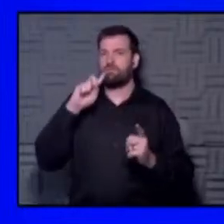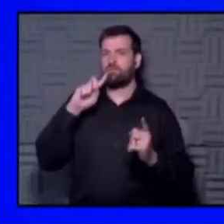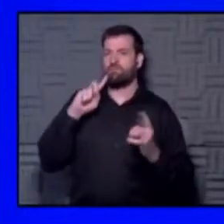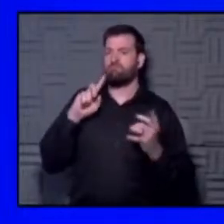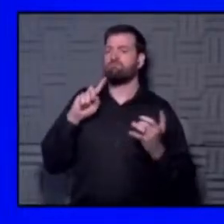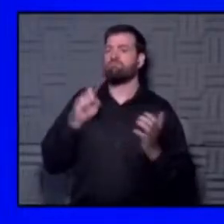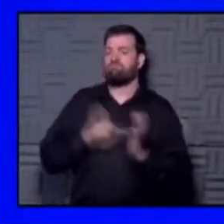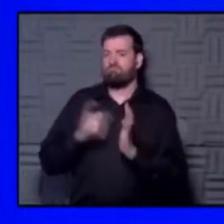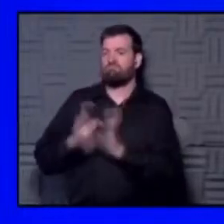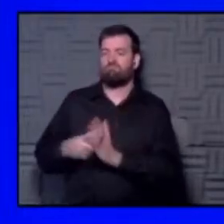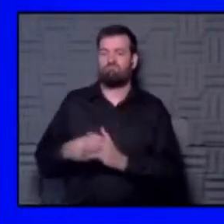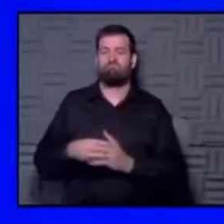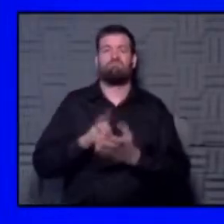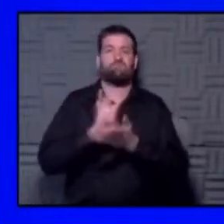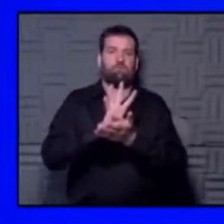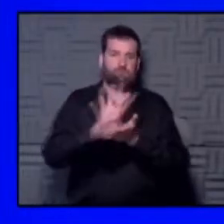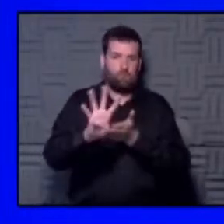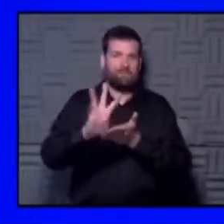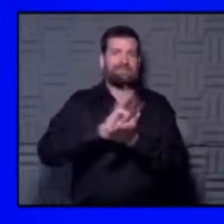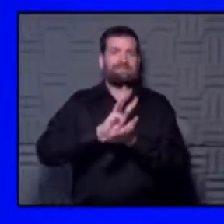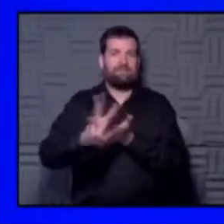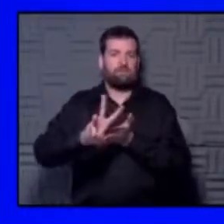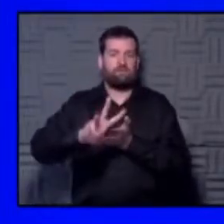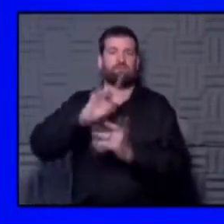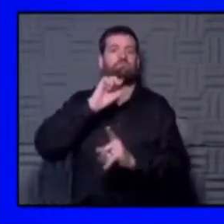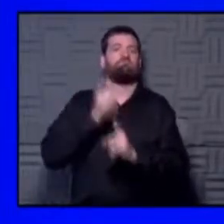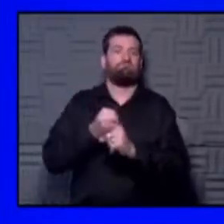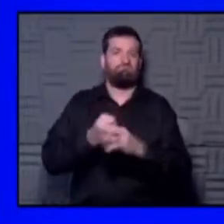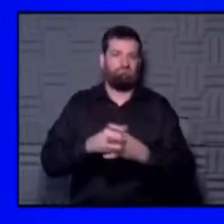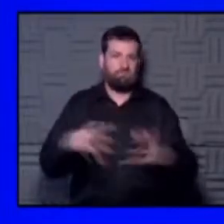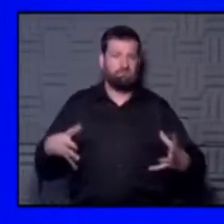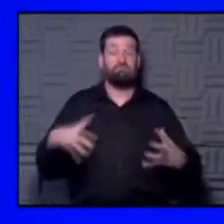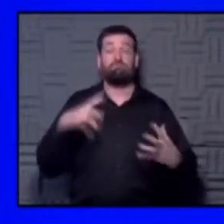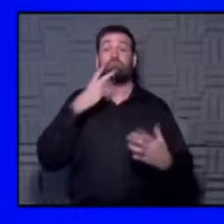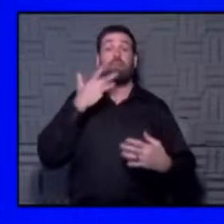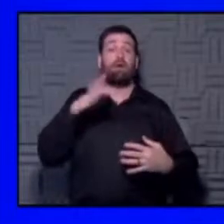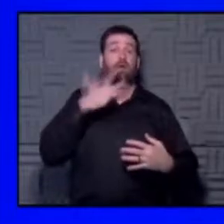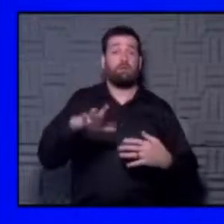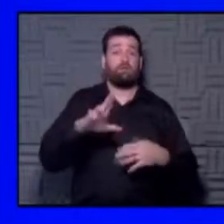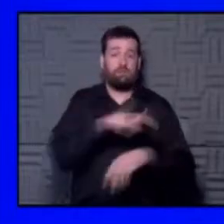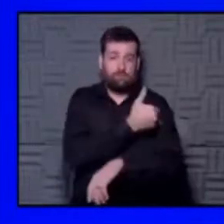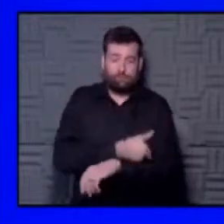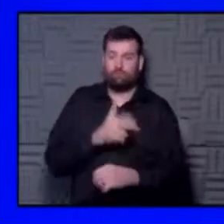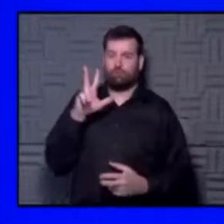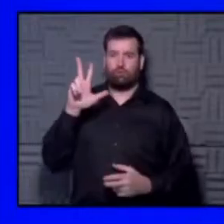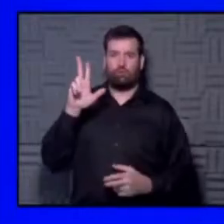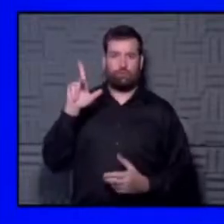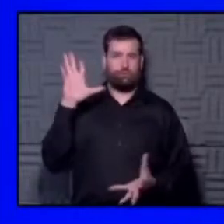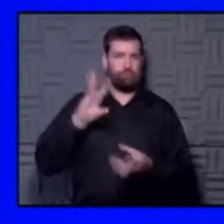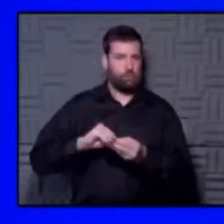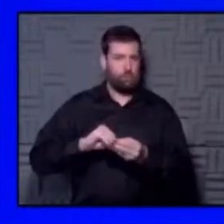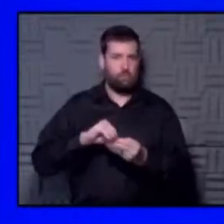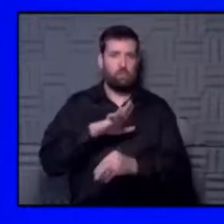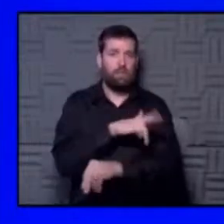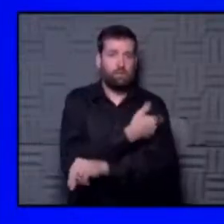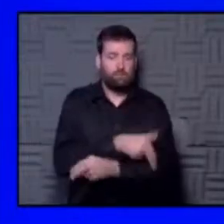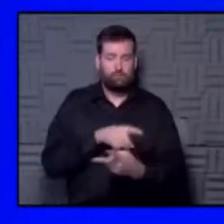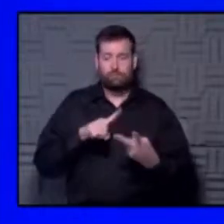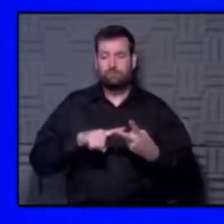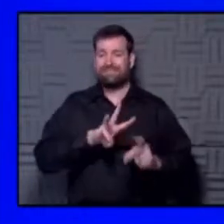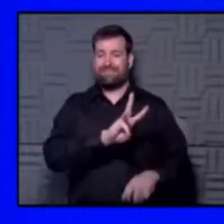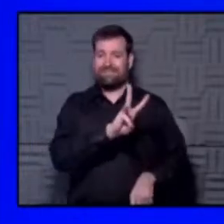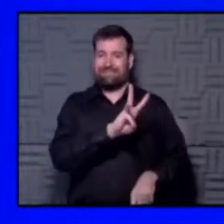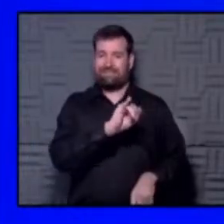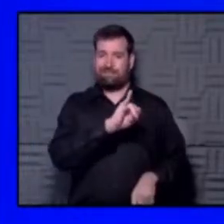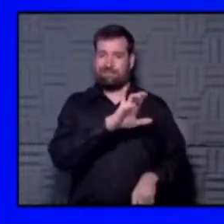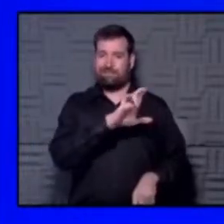seems like it's more the 4 to 6 week range. So luckily the numbers in the hospital are low, 23 in the hospital, 6 of those in